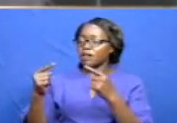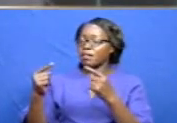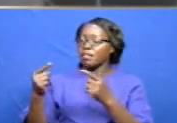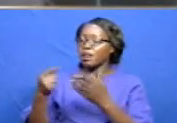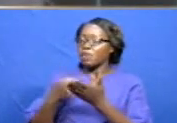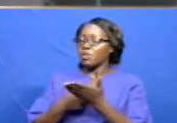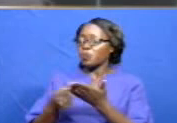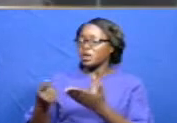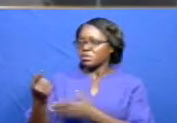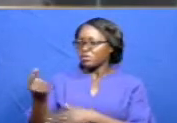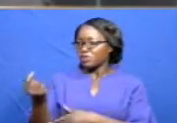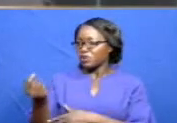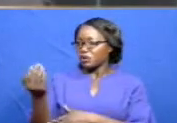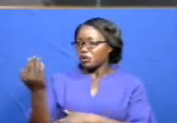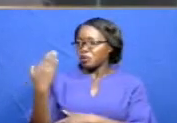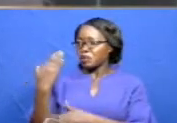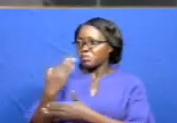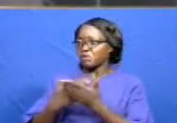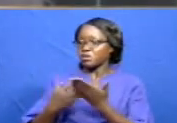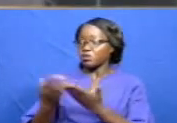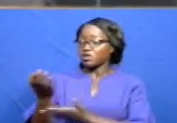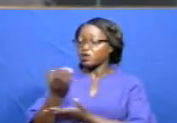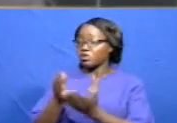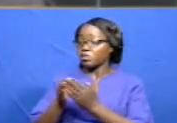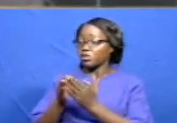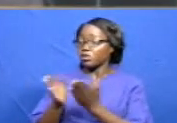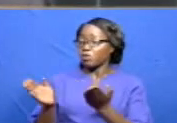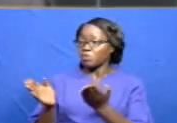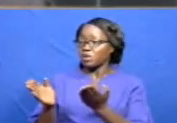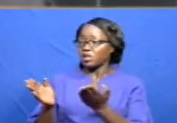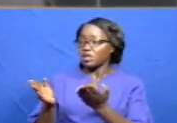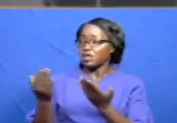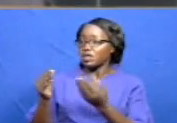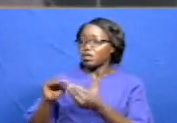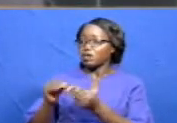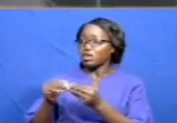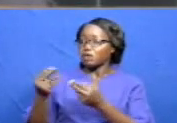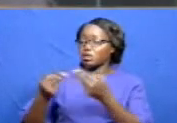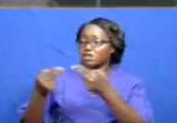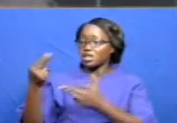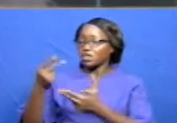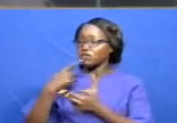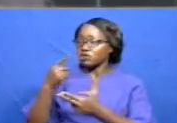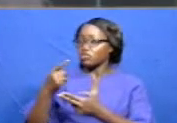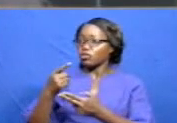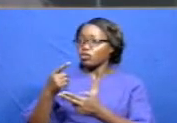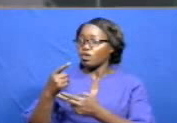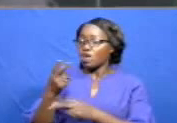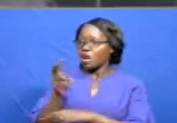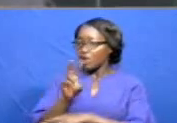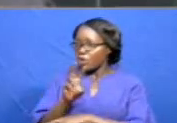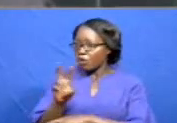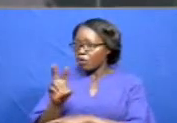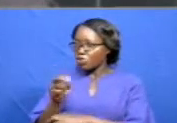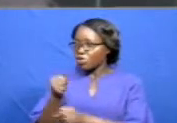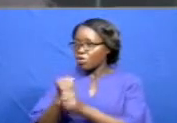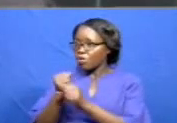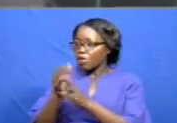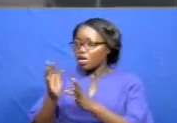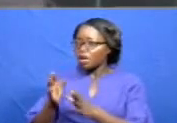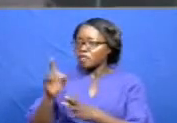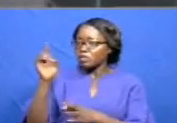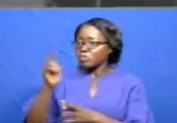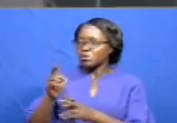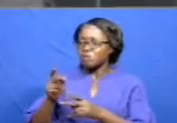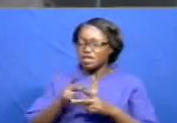a few weeks ago that parts of the economy are going to be opened up, now the numbers are beginning to rise. And so I keep cautioning staff that we must be ever